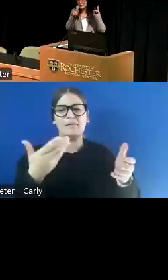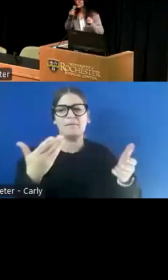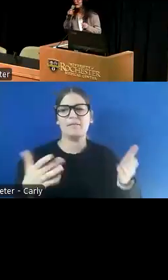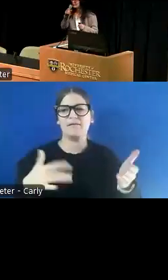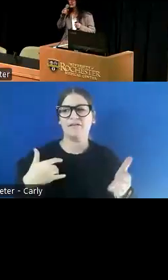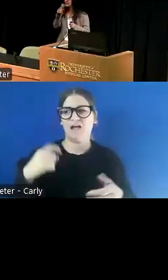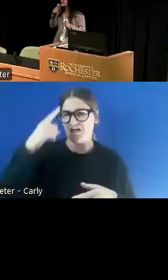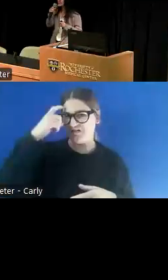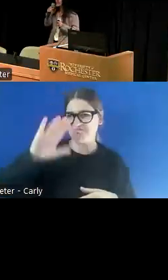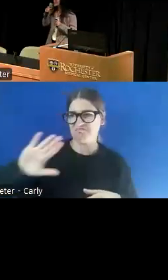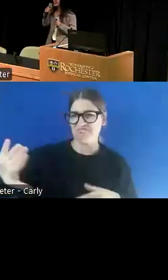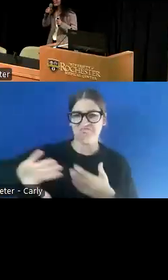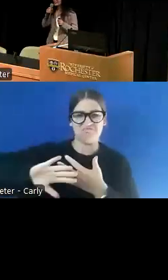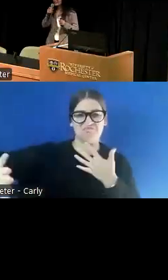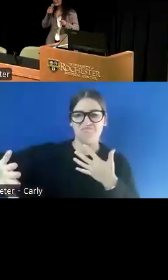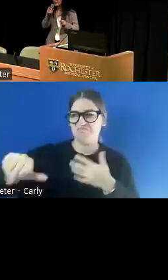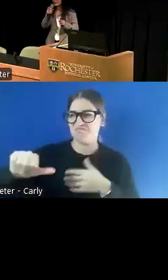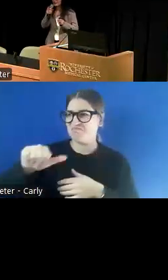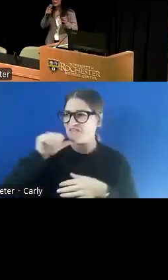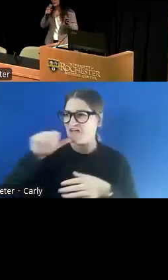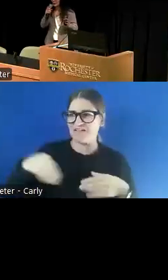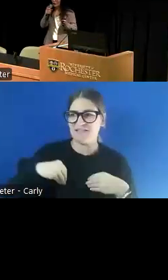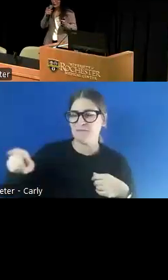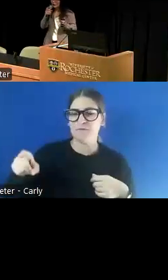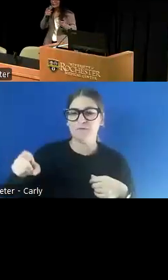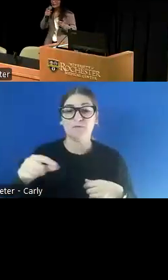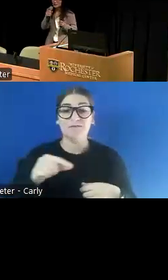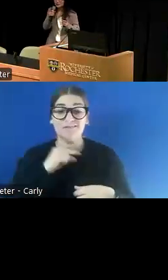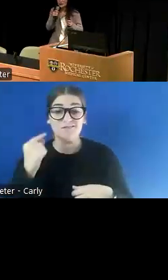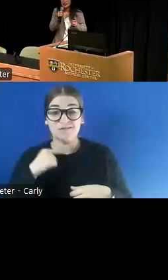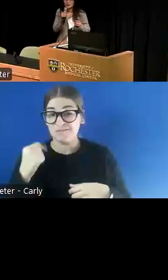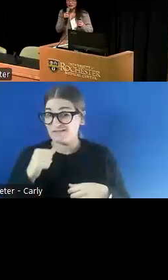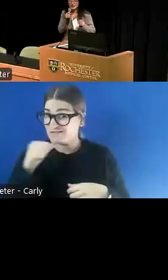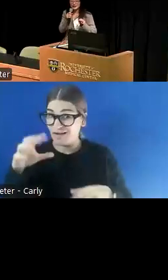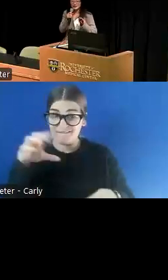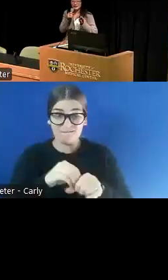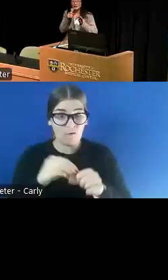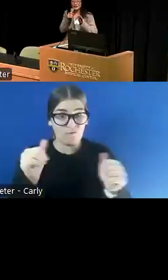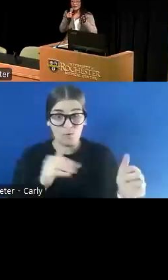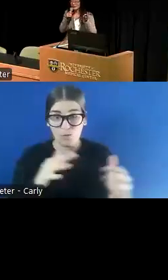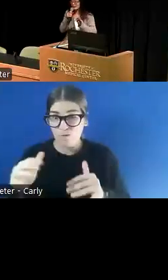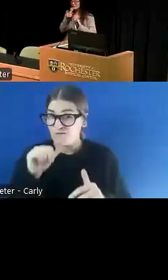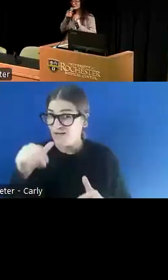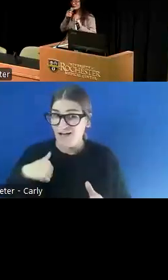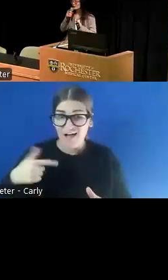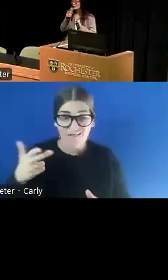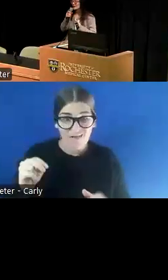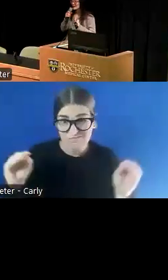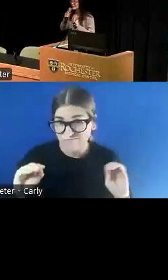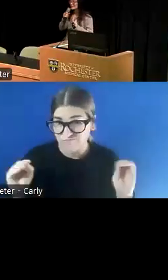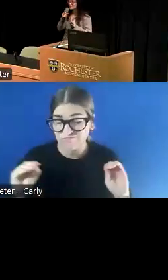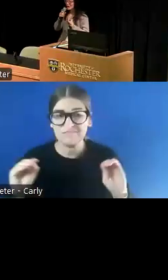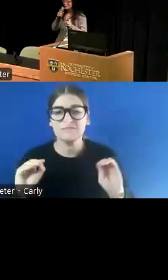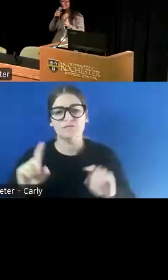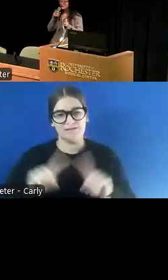like quote unquote outsiders, and chaplains are not bearing arms. And so, given that they're having a different role,